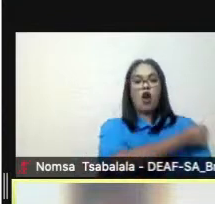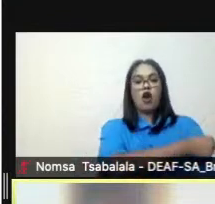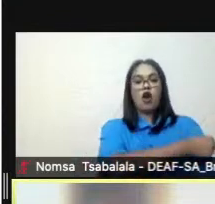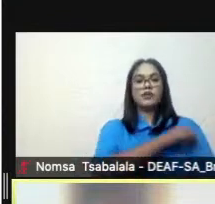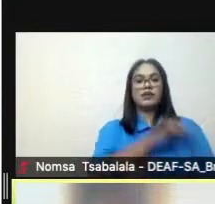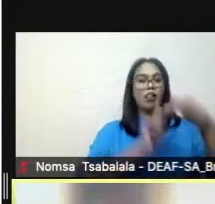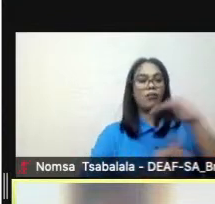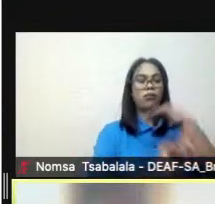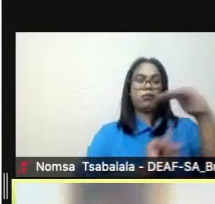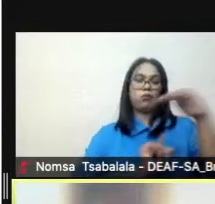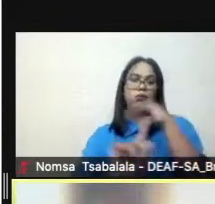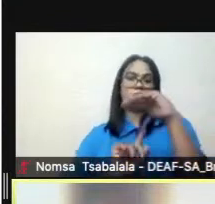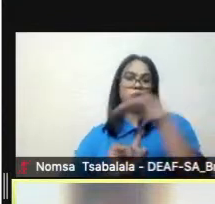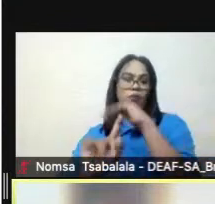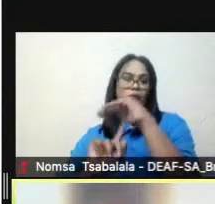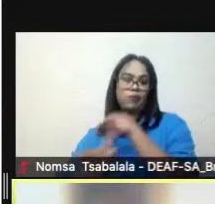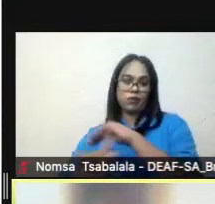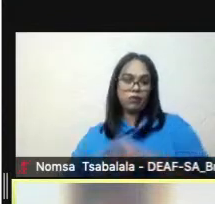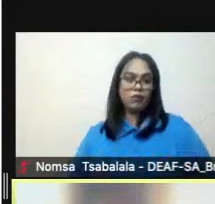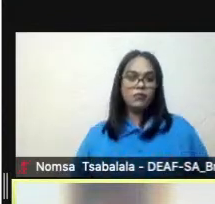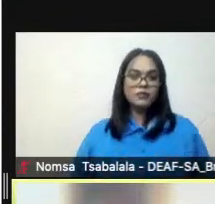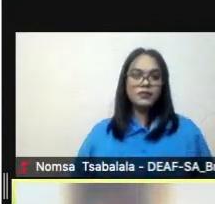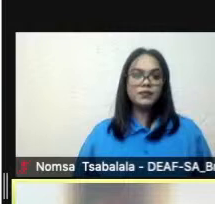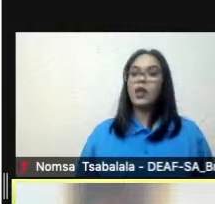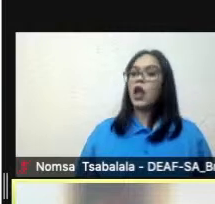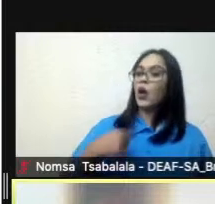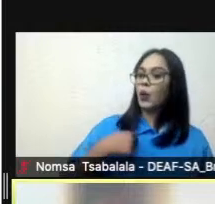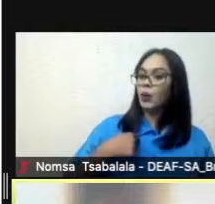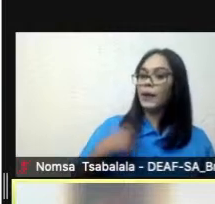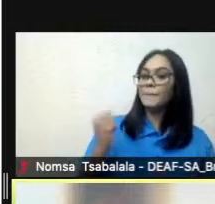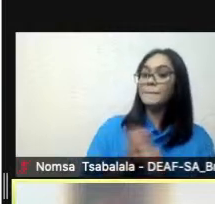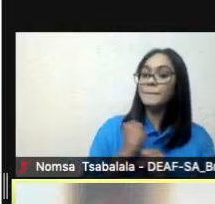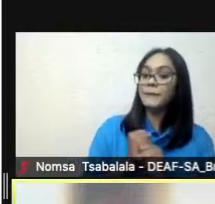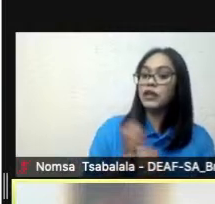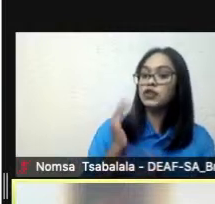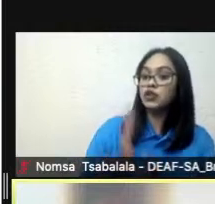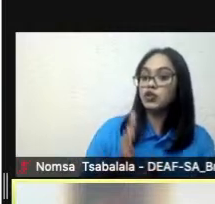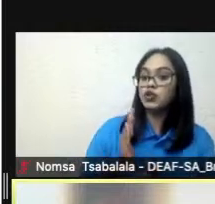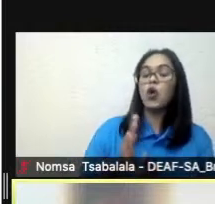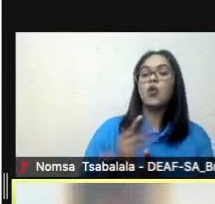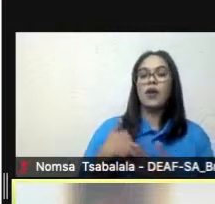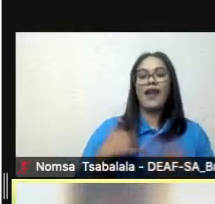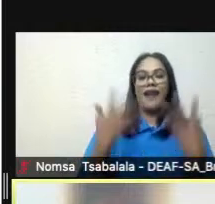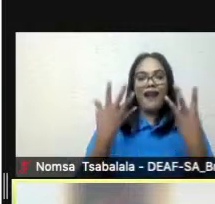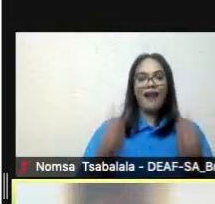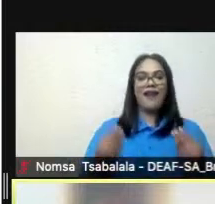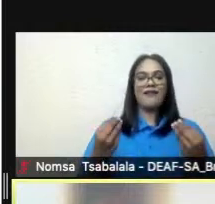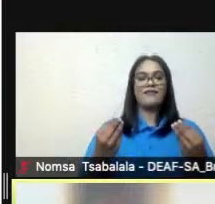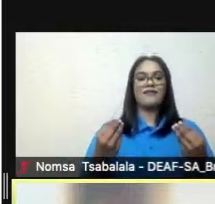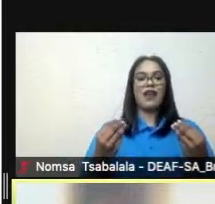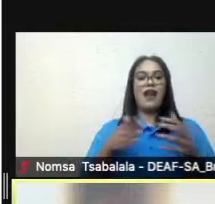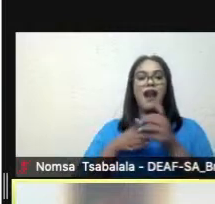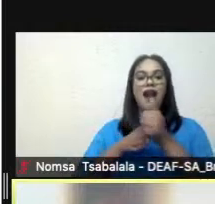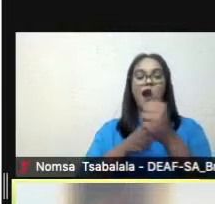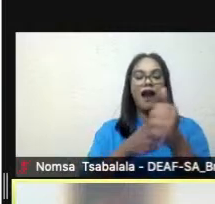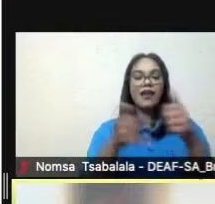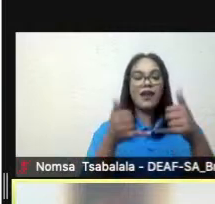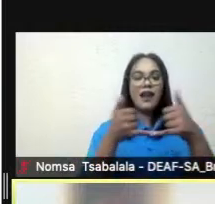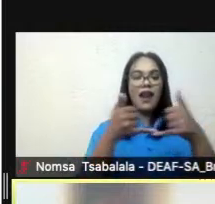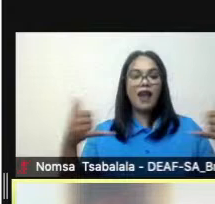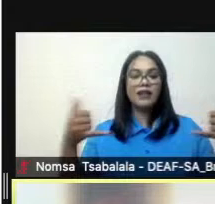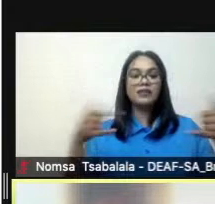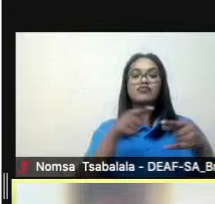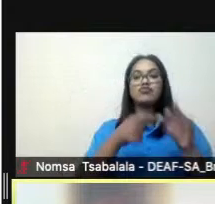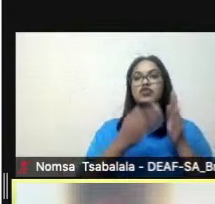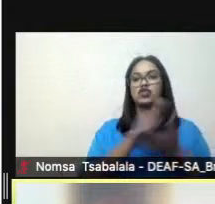also adequately covered. And we've made sure that there's adequate clinical guidelines that have been shared with provinces so